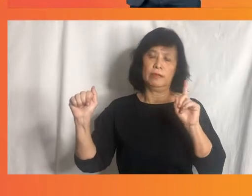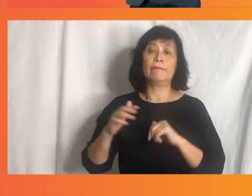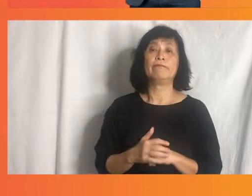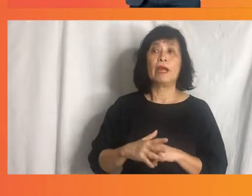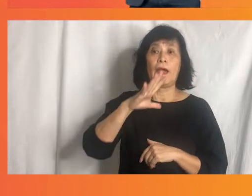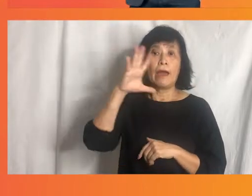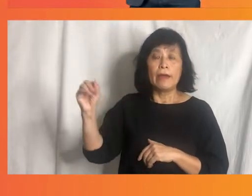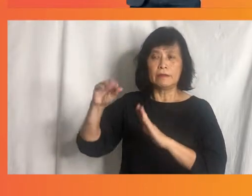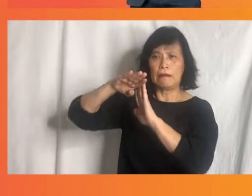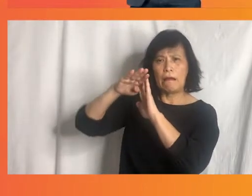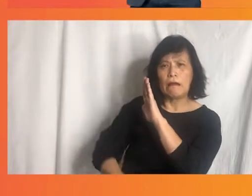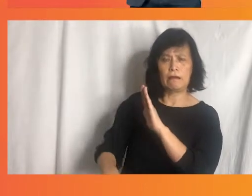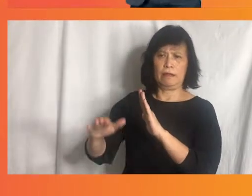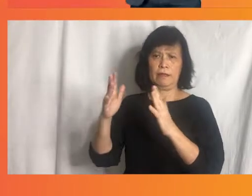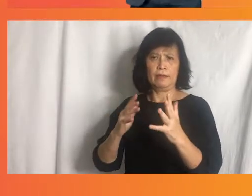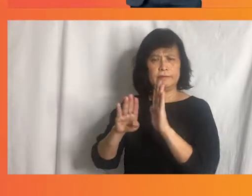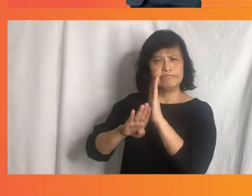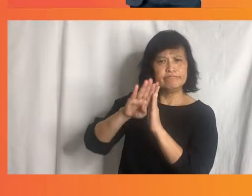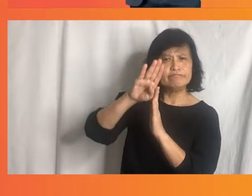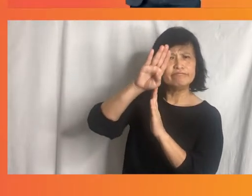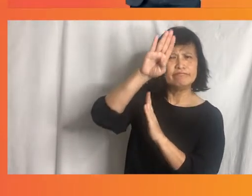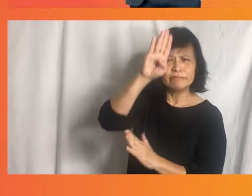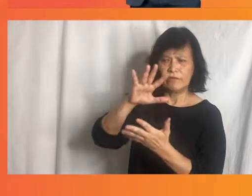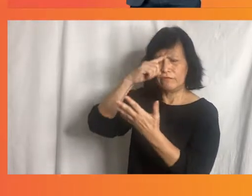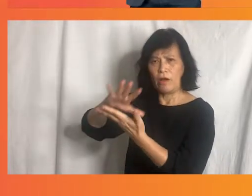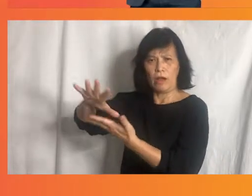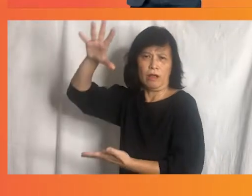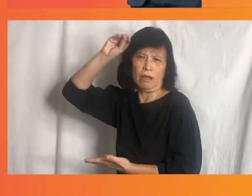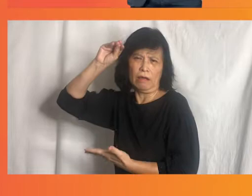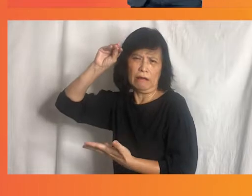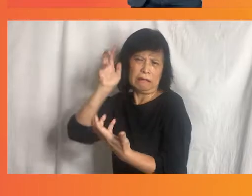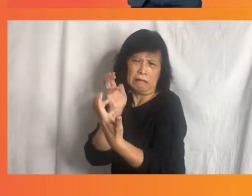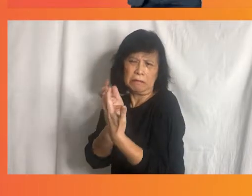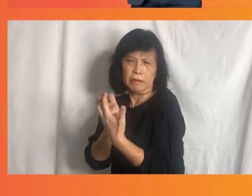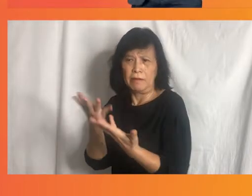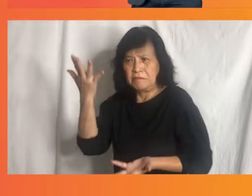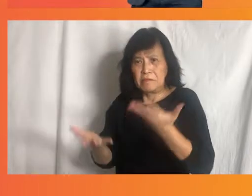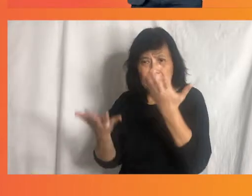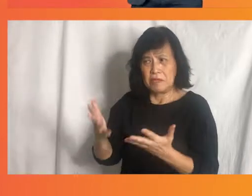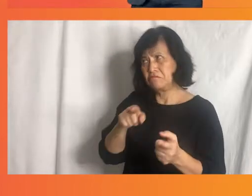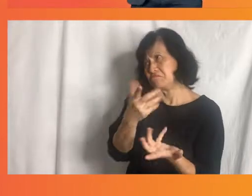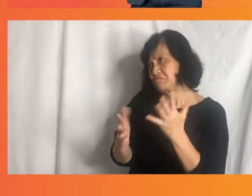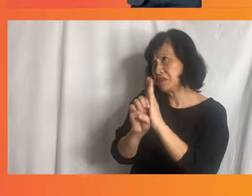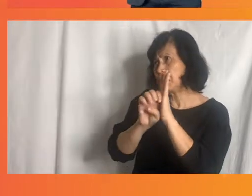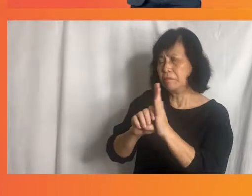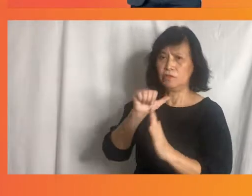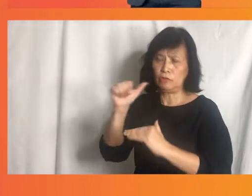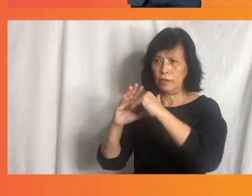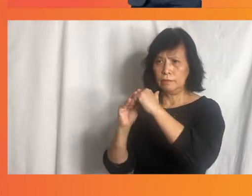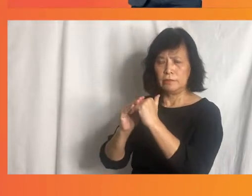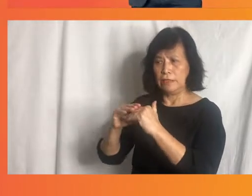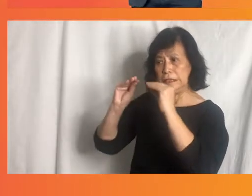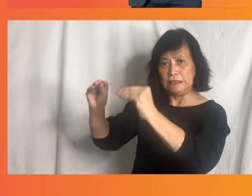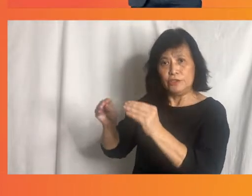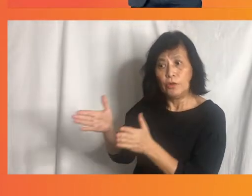lack of developmentally appropriate learning environment, for example, not adapting teaching methods or